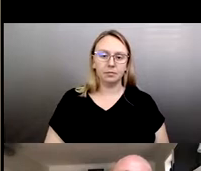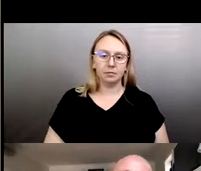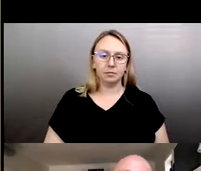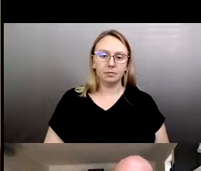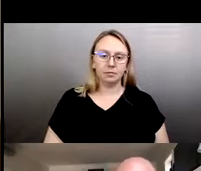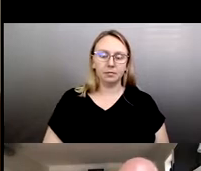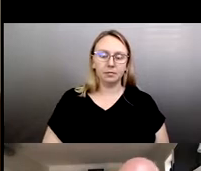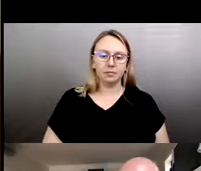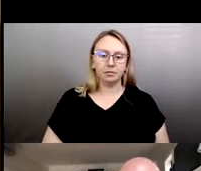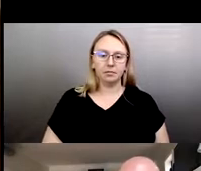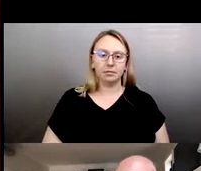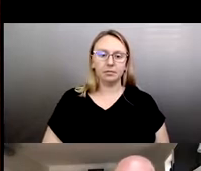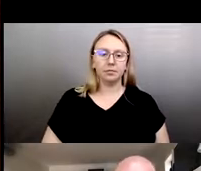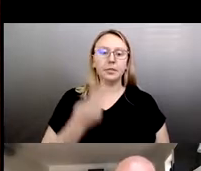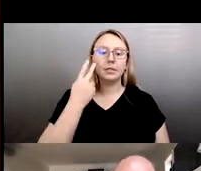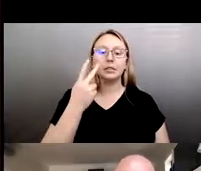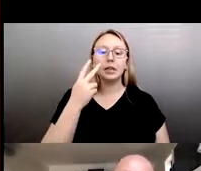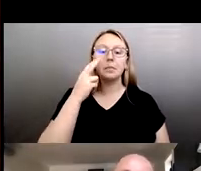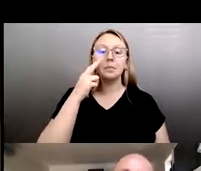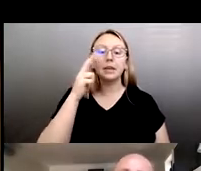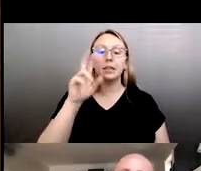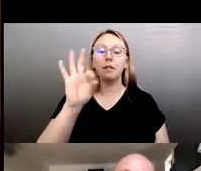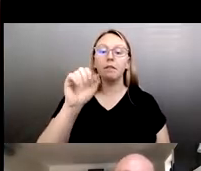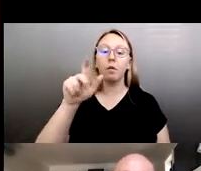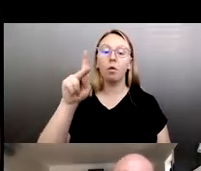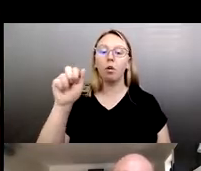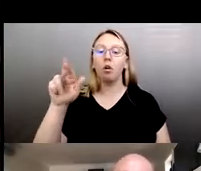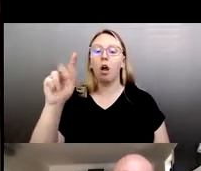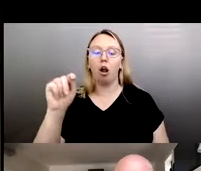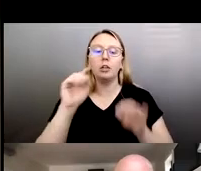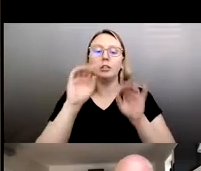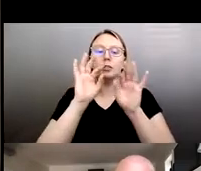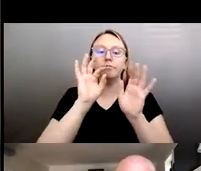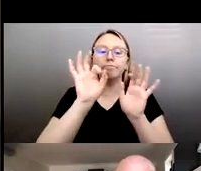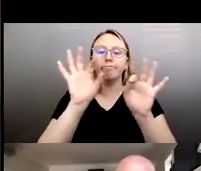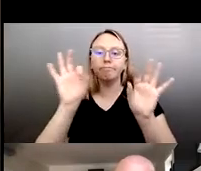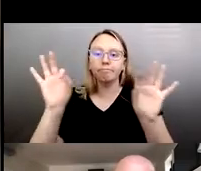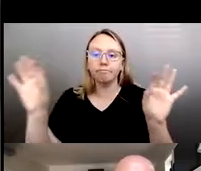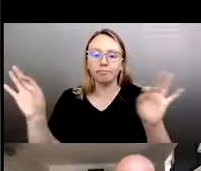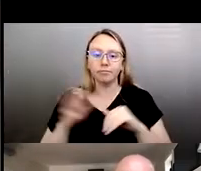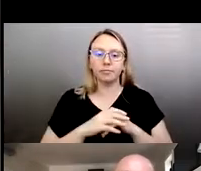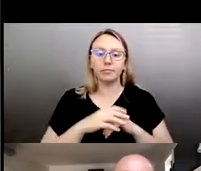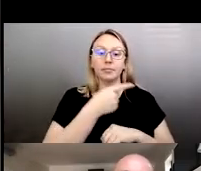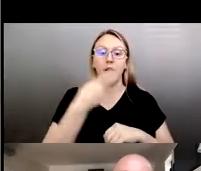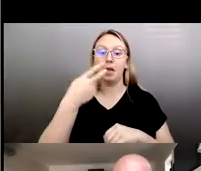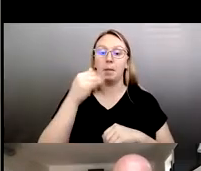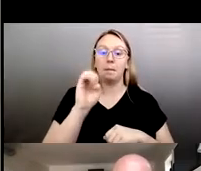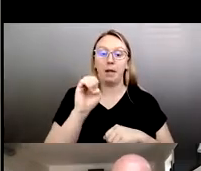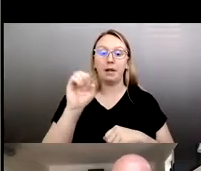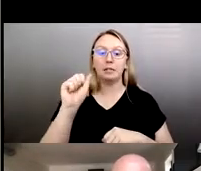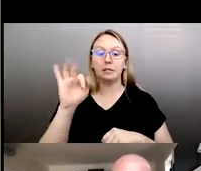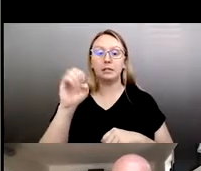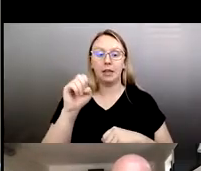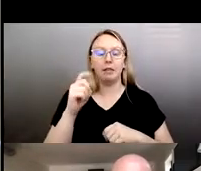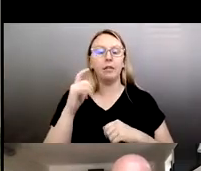We can see Mexican folk art sprinkled throughout the collection. And this is a pie safe that Roger referred to as his genealogy